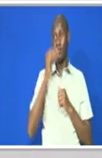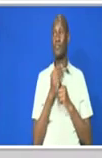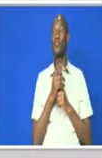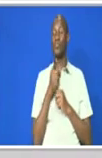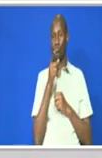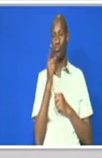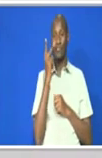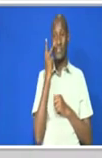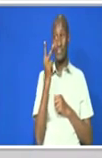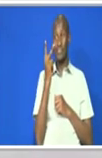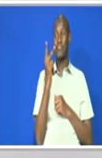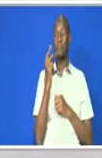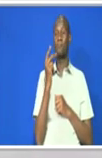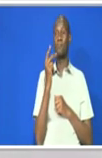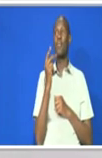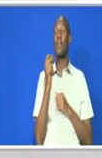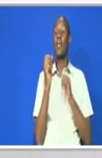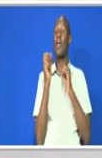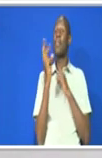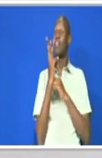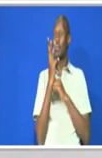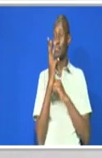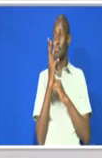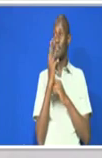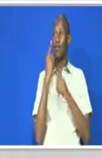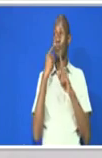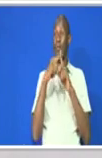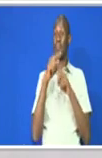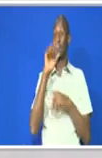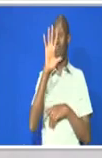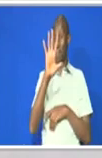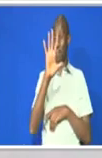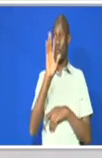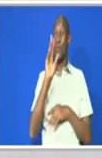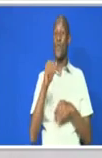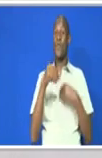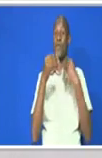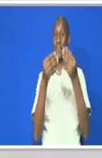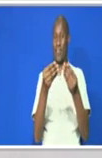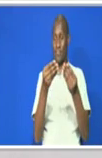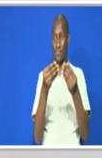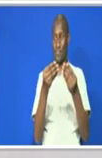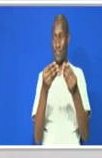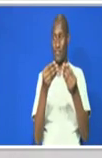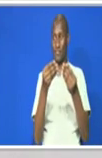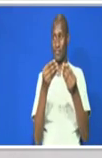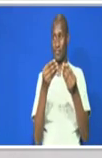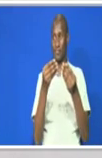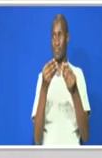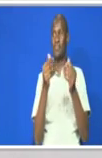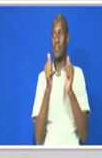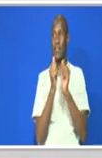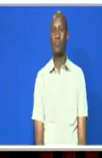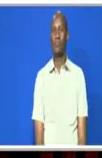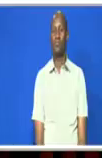you will see that 13 plus 5 will give us